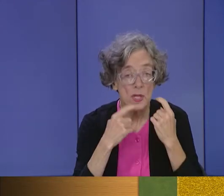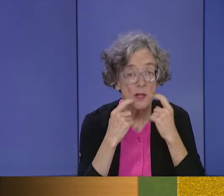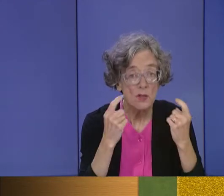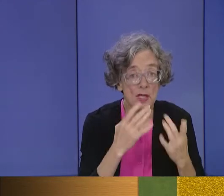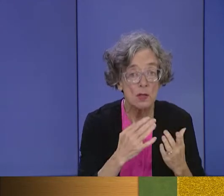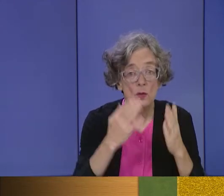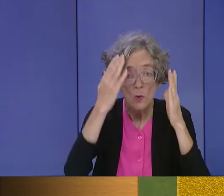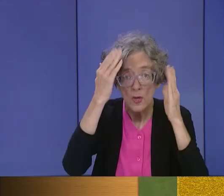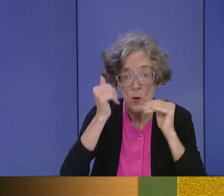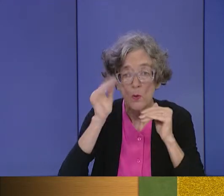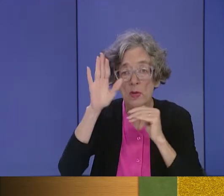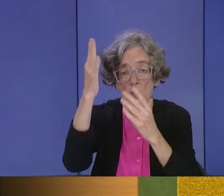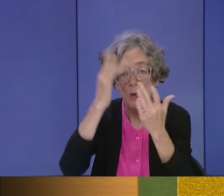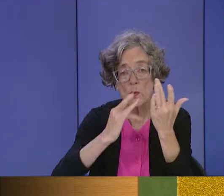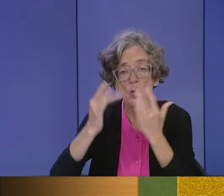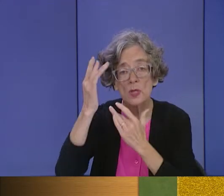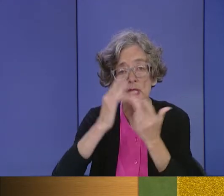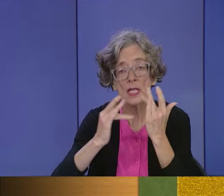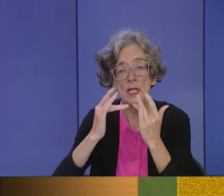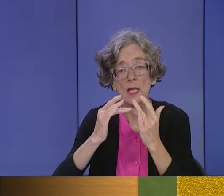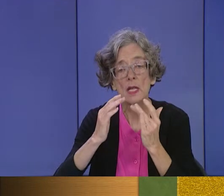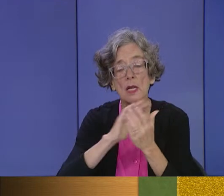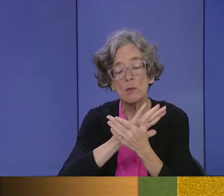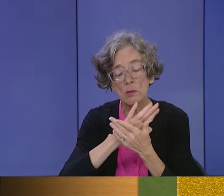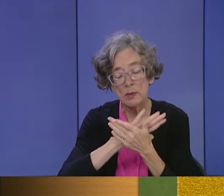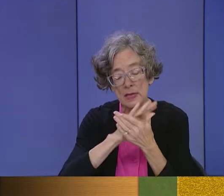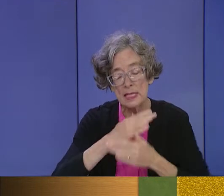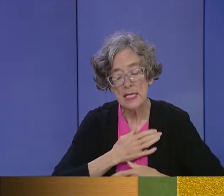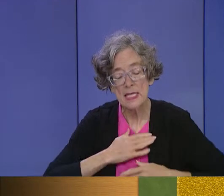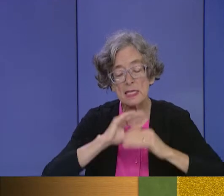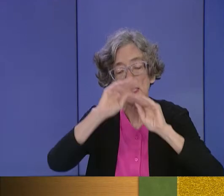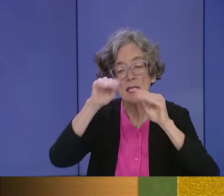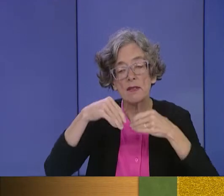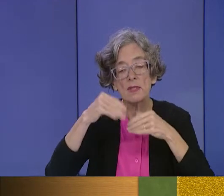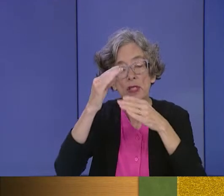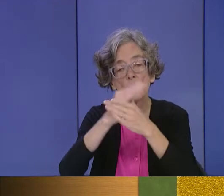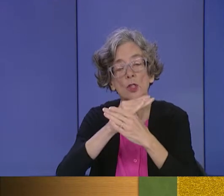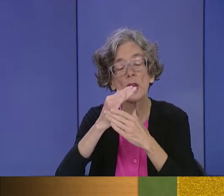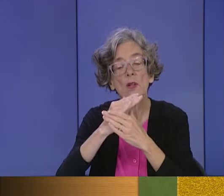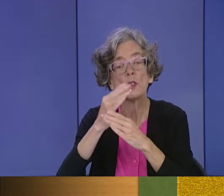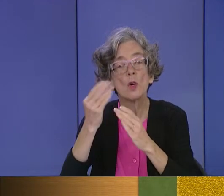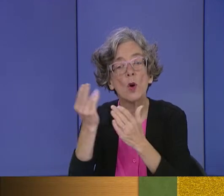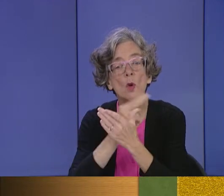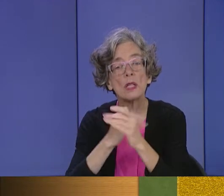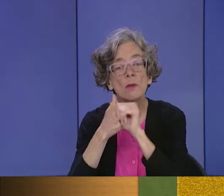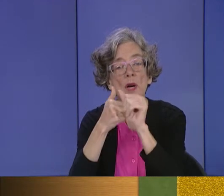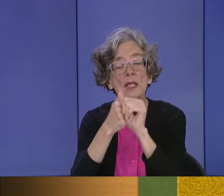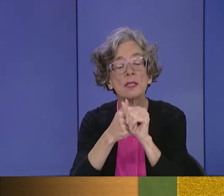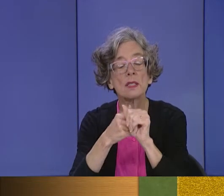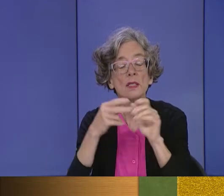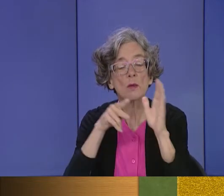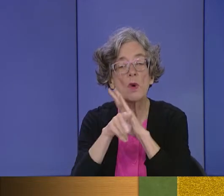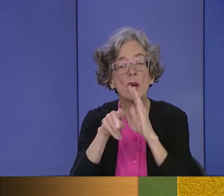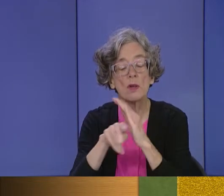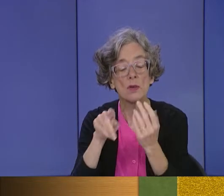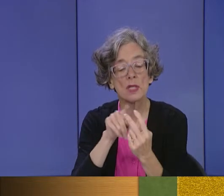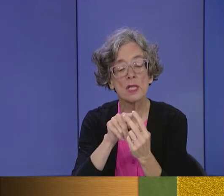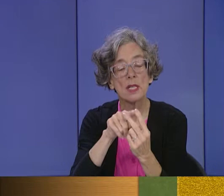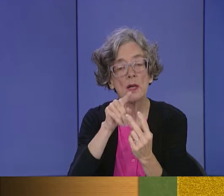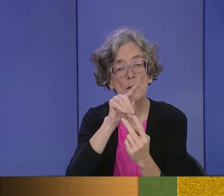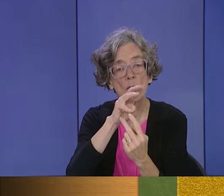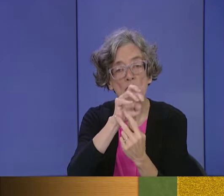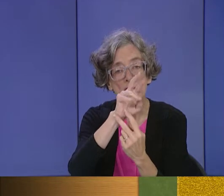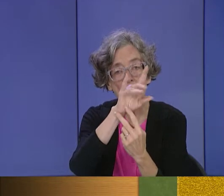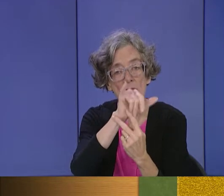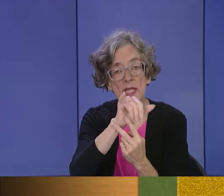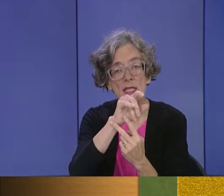abundant mercies, graciously grant some share in fellowship with your holy apostles and martyrs, with John the Baptist, Stephen,